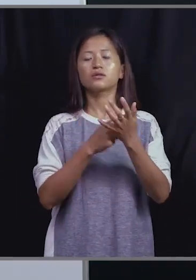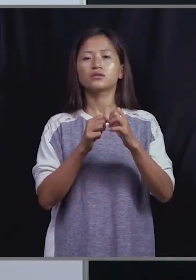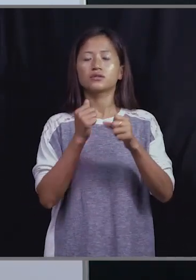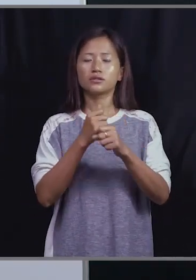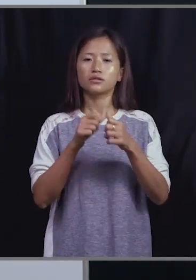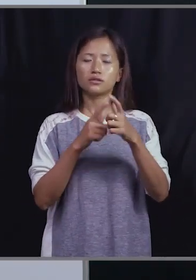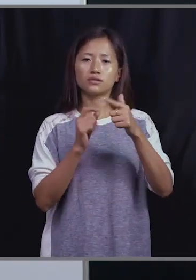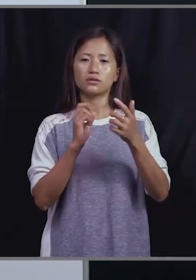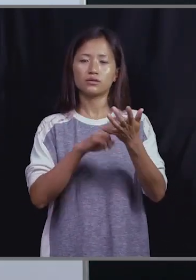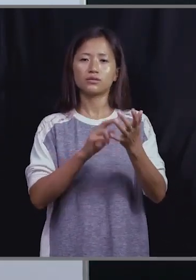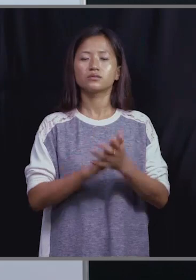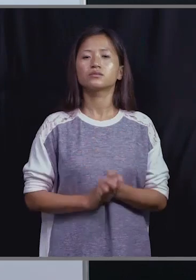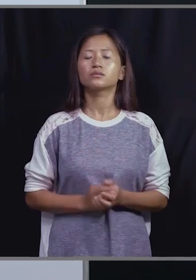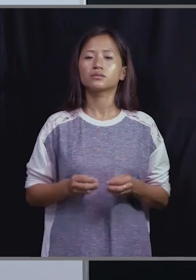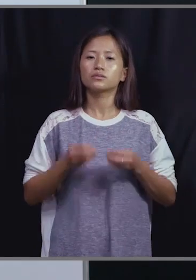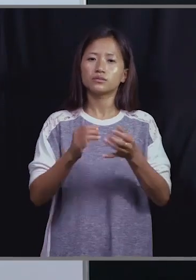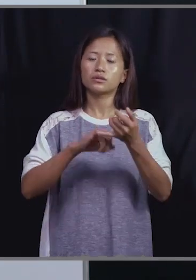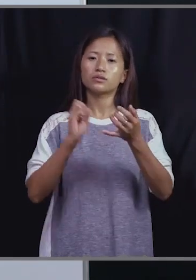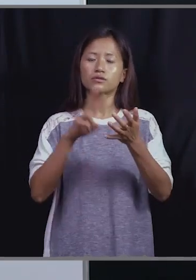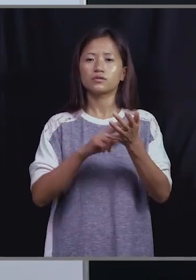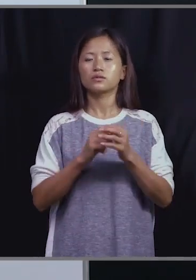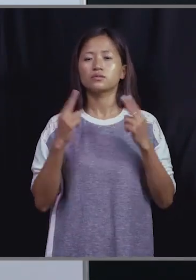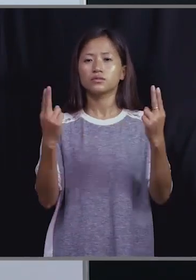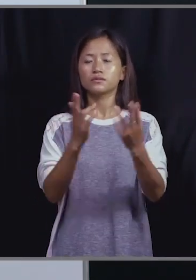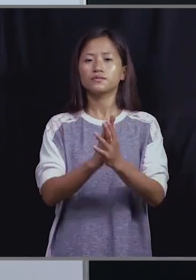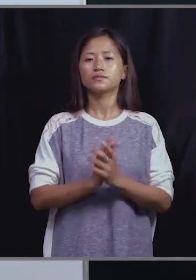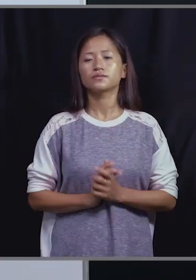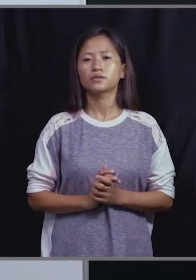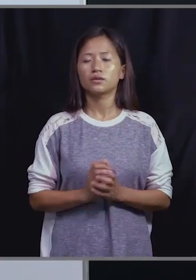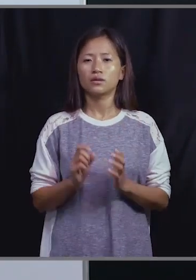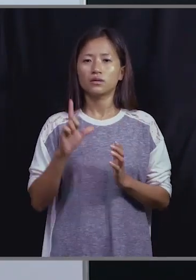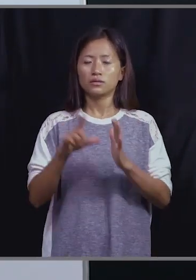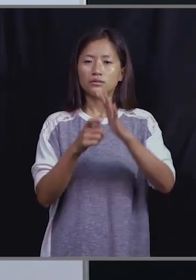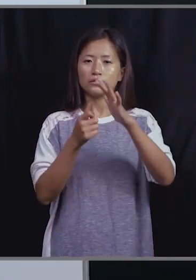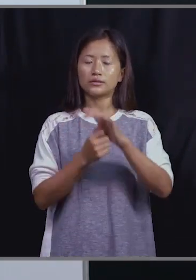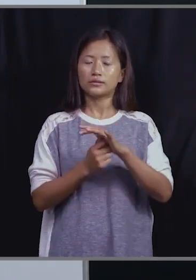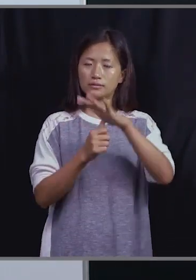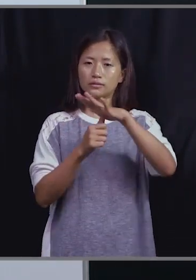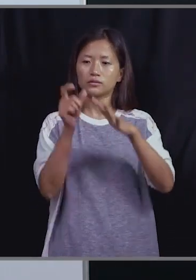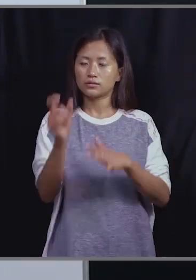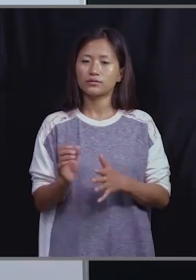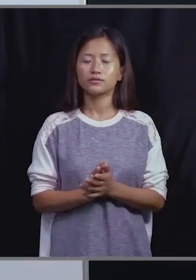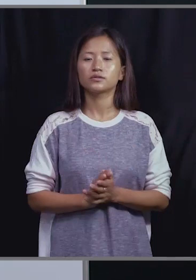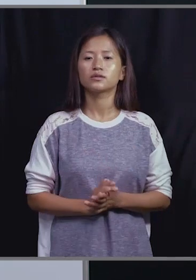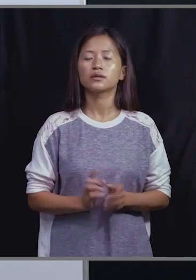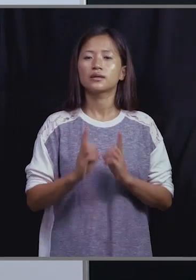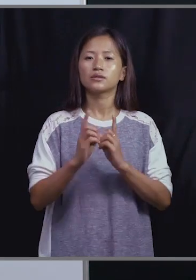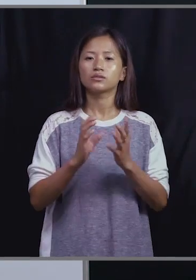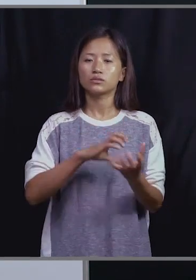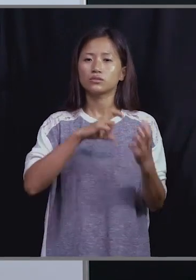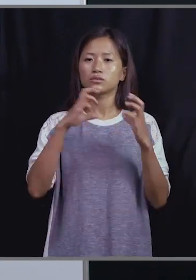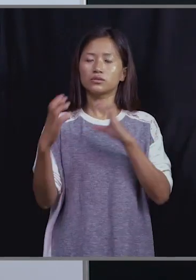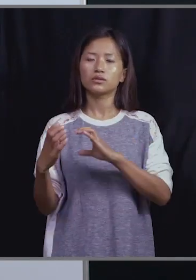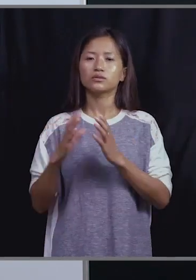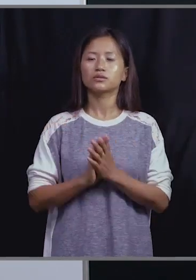a blow to the Soviet Union. The next, the leaders of the Soviet Union, they decided to change